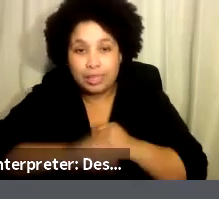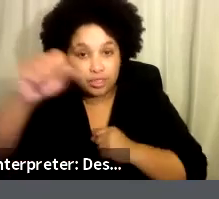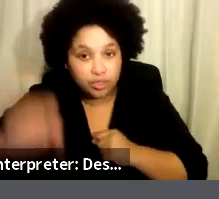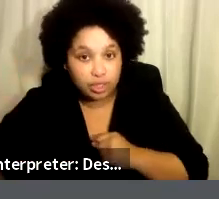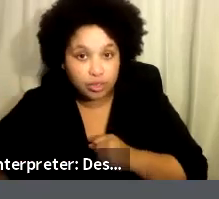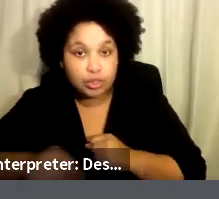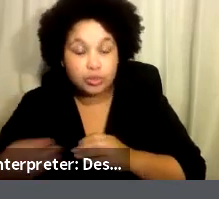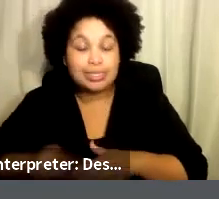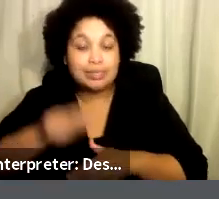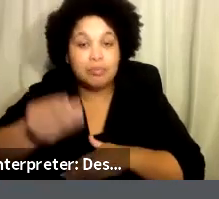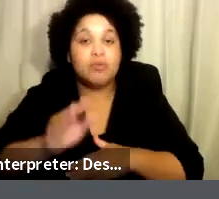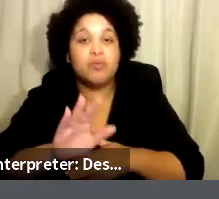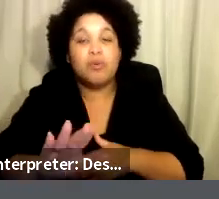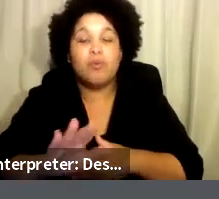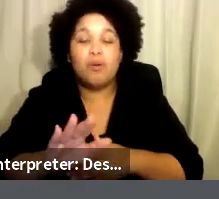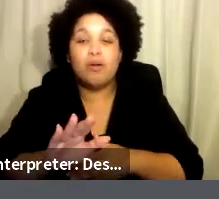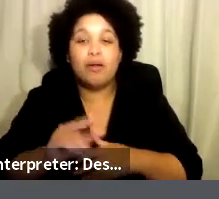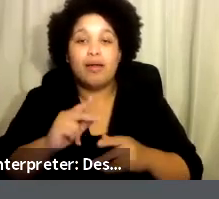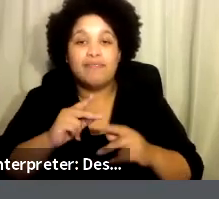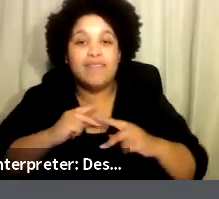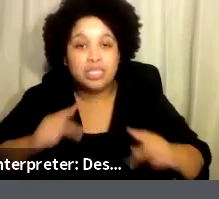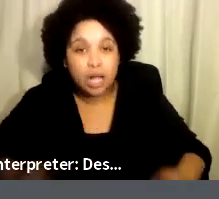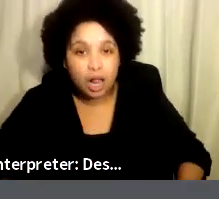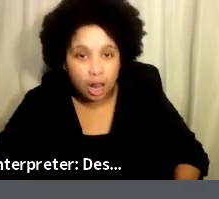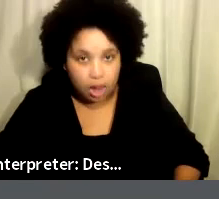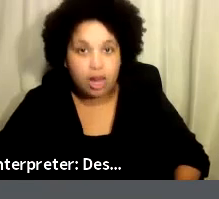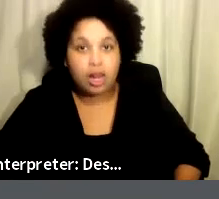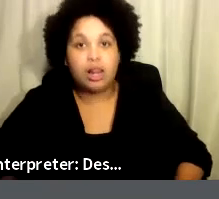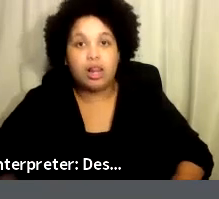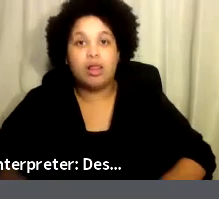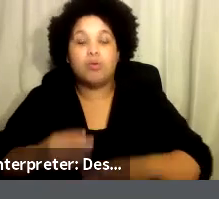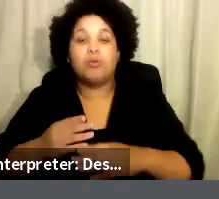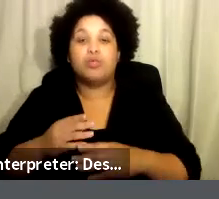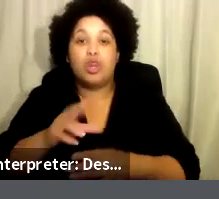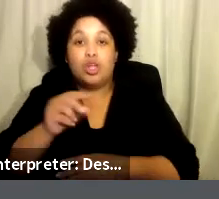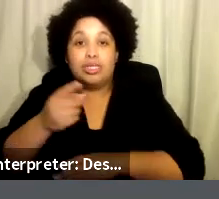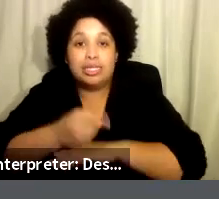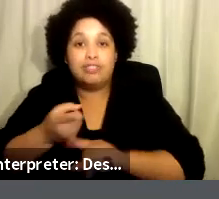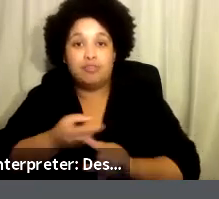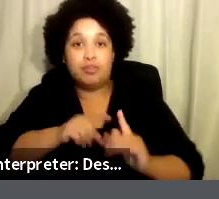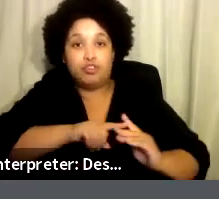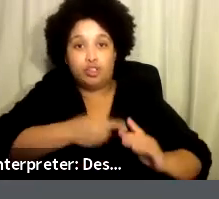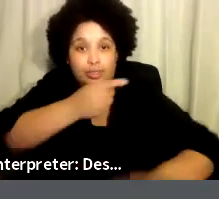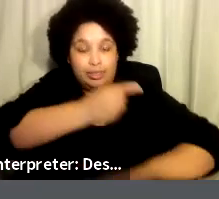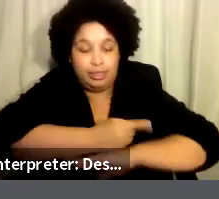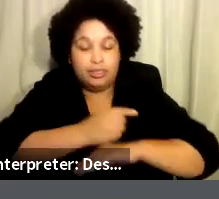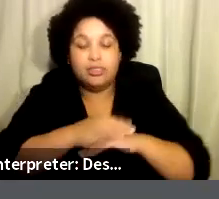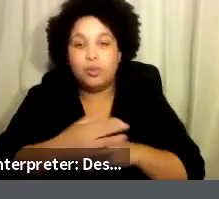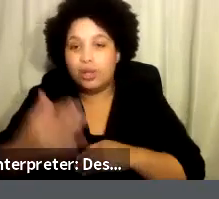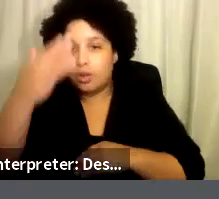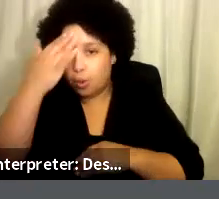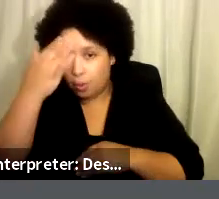to submit your physical within 30 days from the day you start. So we know